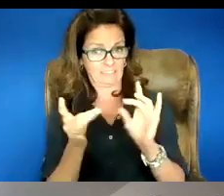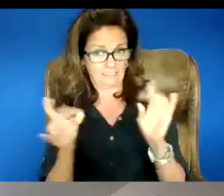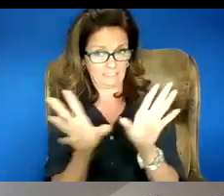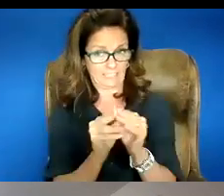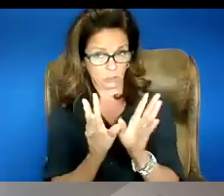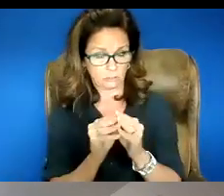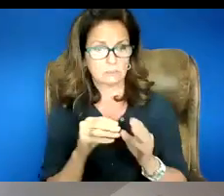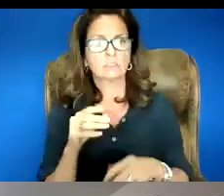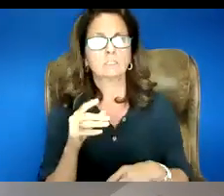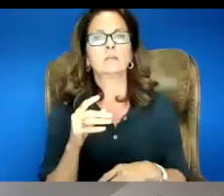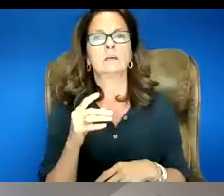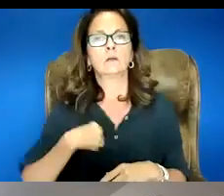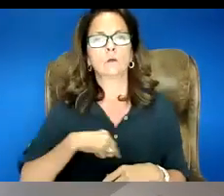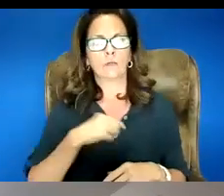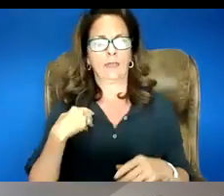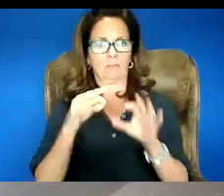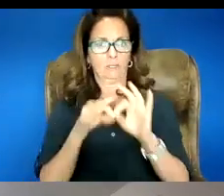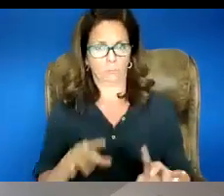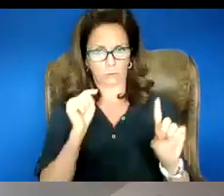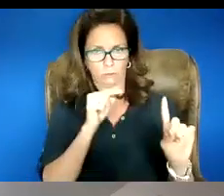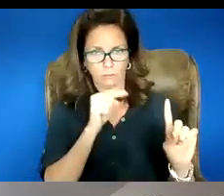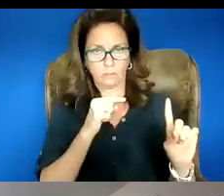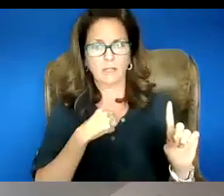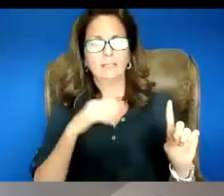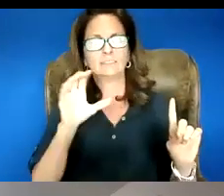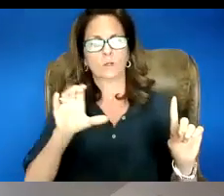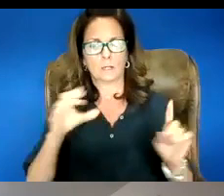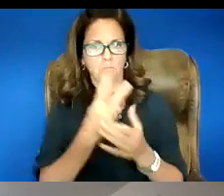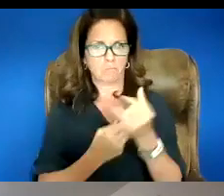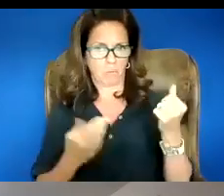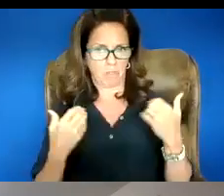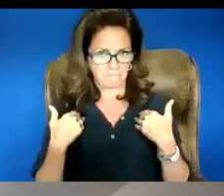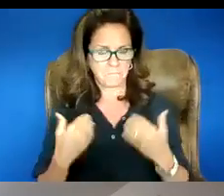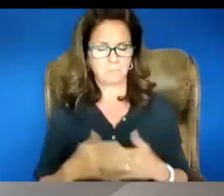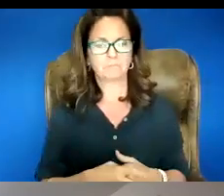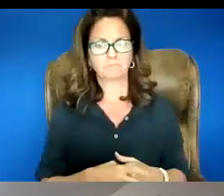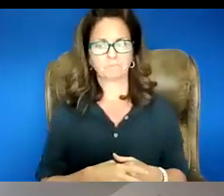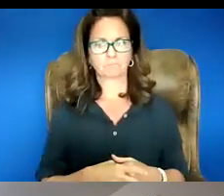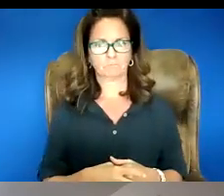do have an interpreter and closed captions. So